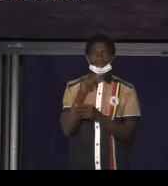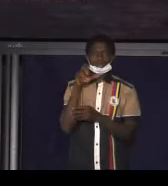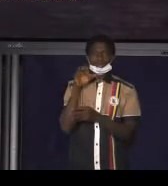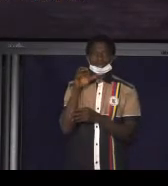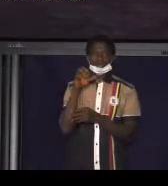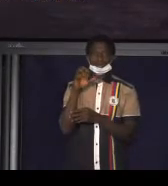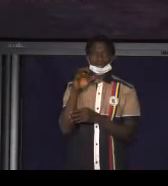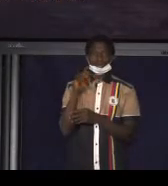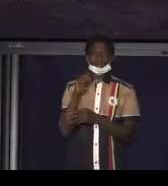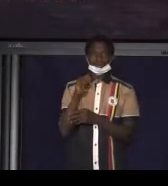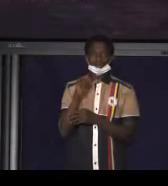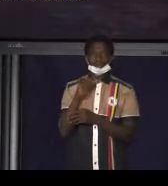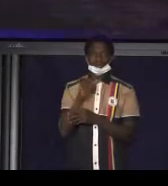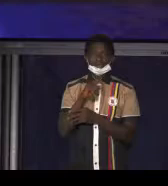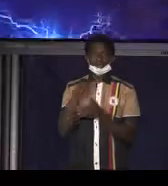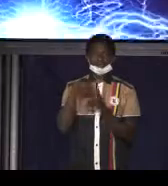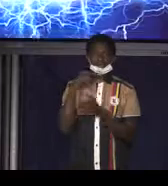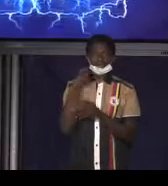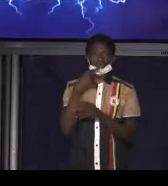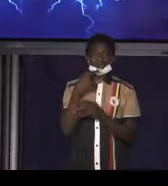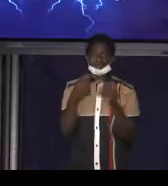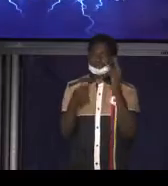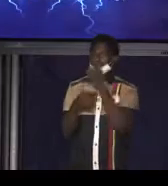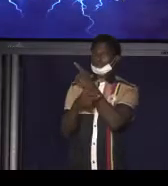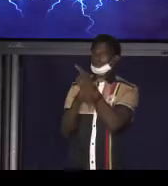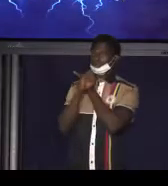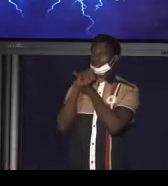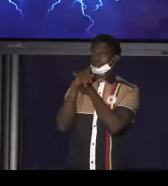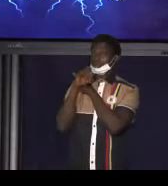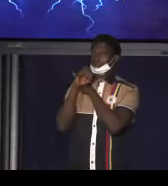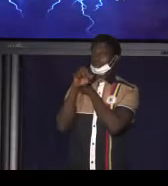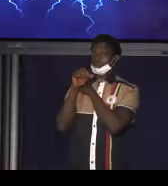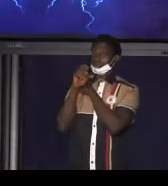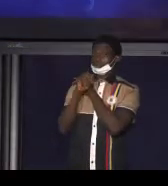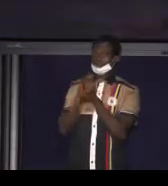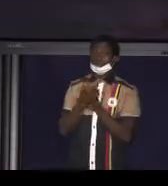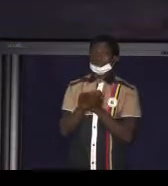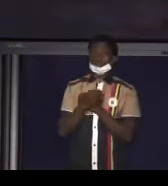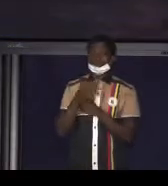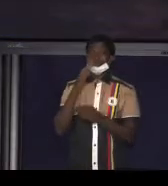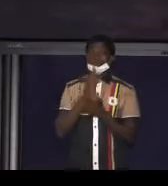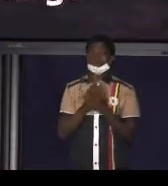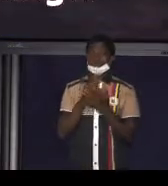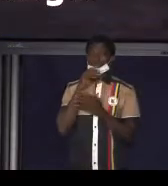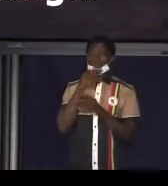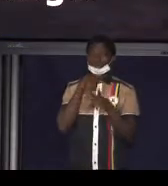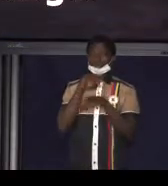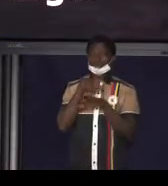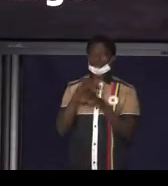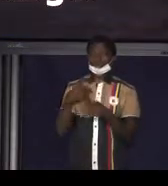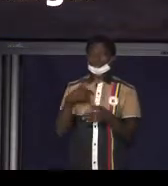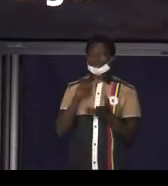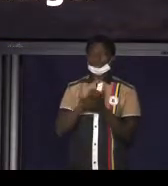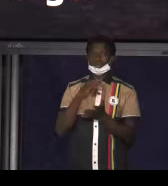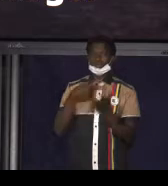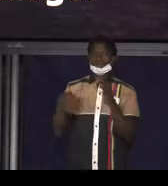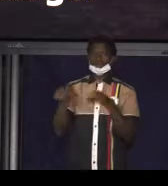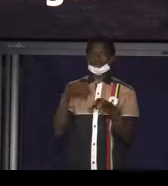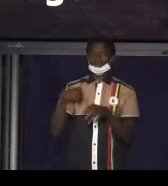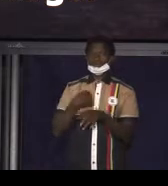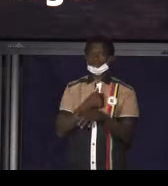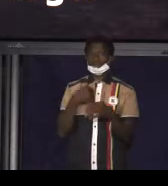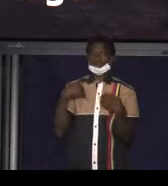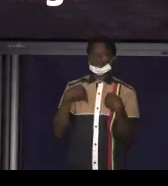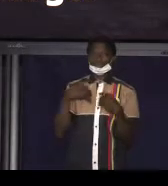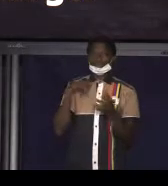electrons in a circuit. When we say electrons, what are we talking about? Because I know some are looking at me that, what do we